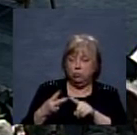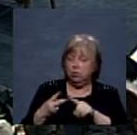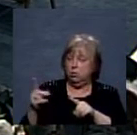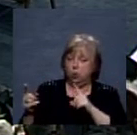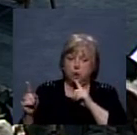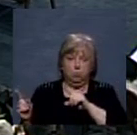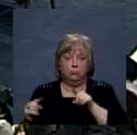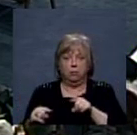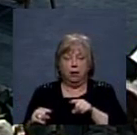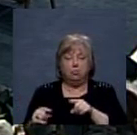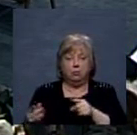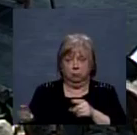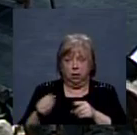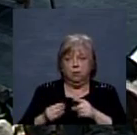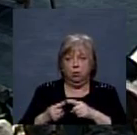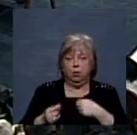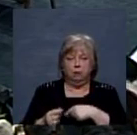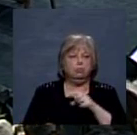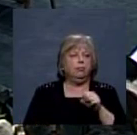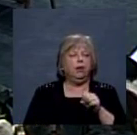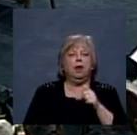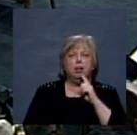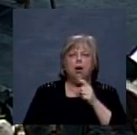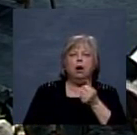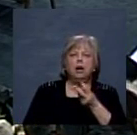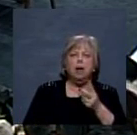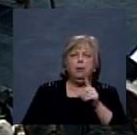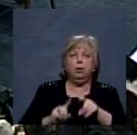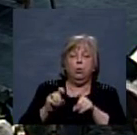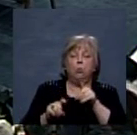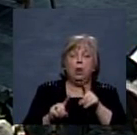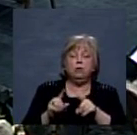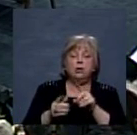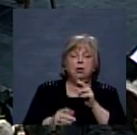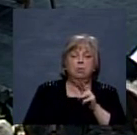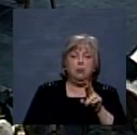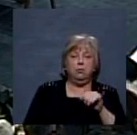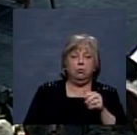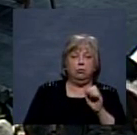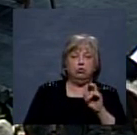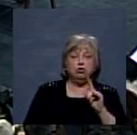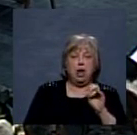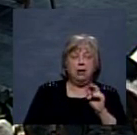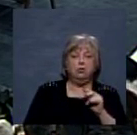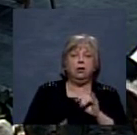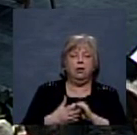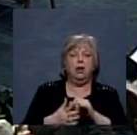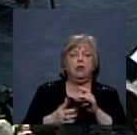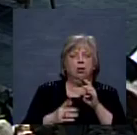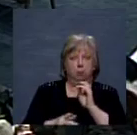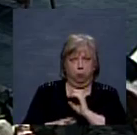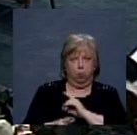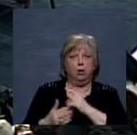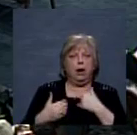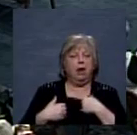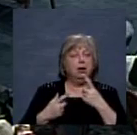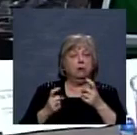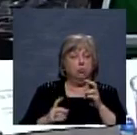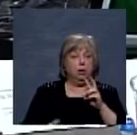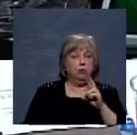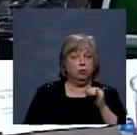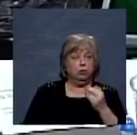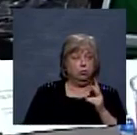We will. All right, very good. There are a couple of questions, Mr. Jackson, that board members have. Director Wright, you're recognized, please. Well, I was